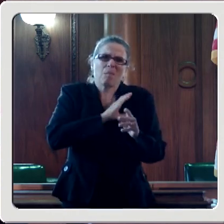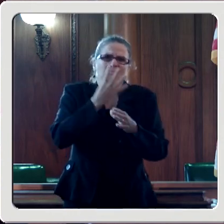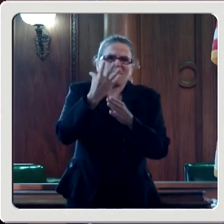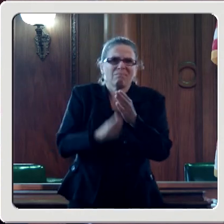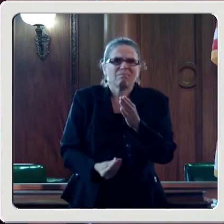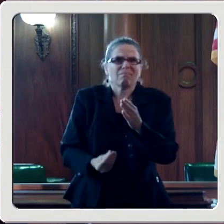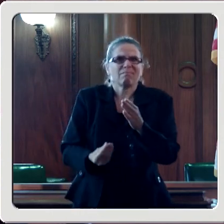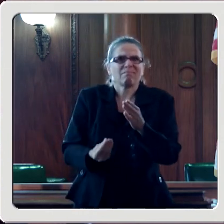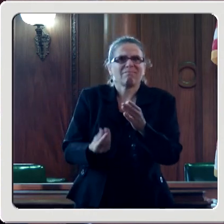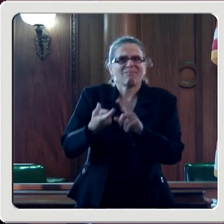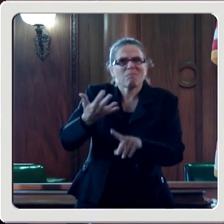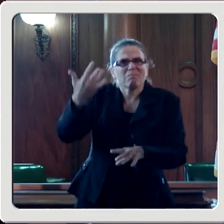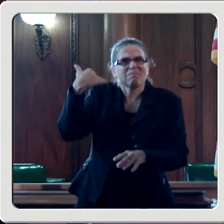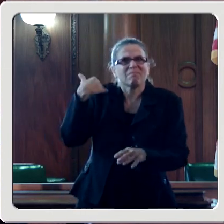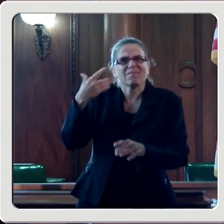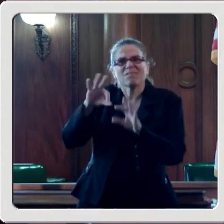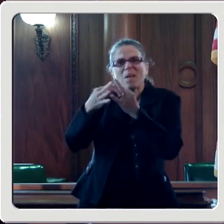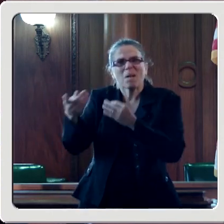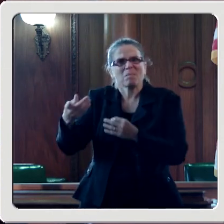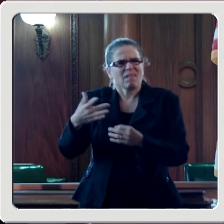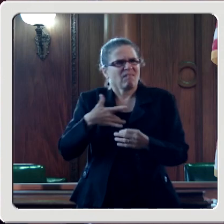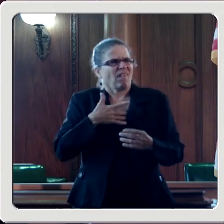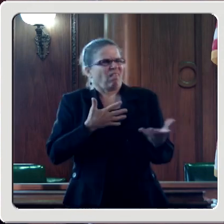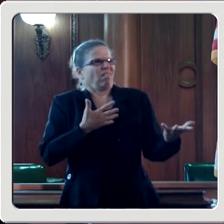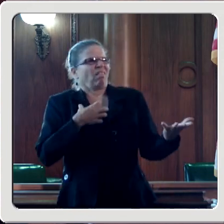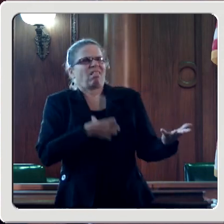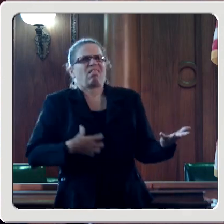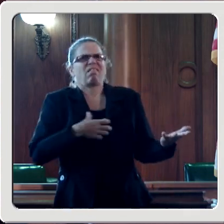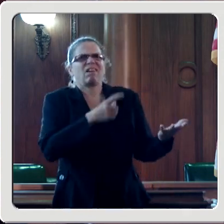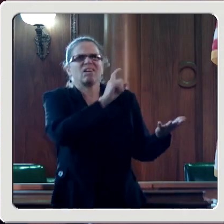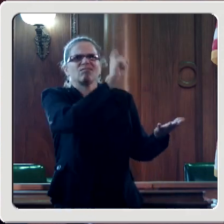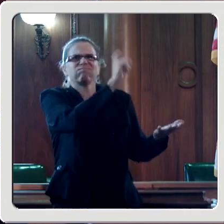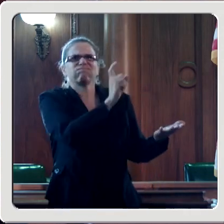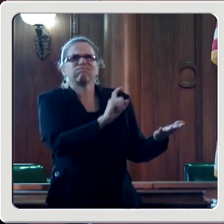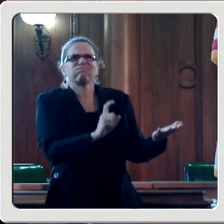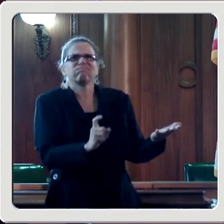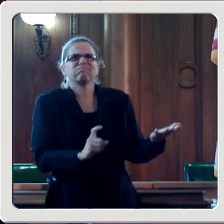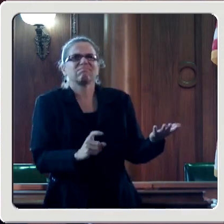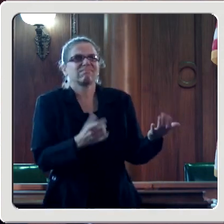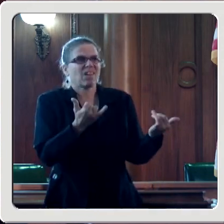could see in their comments that they hope and pray that these individuals or individual that did it